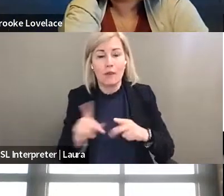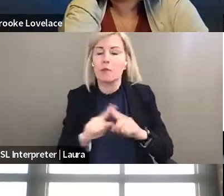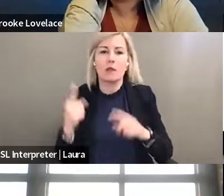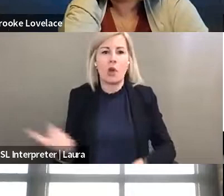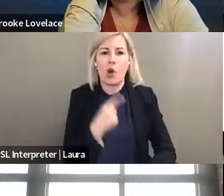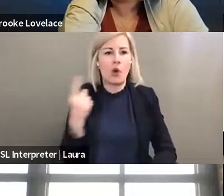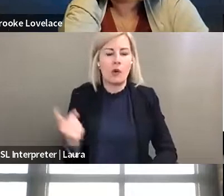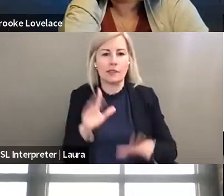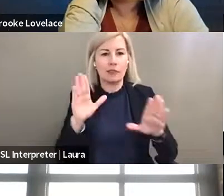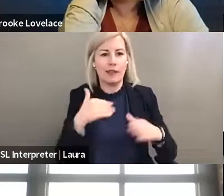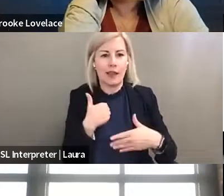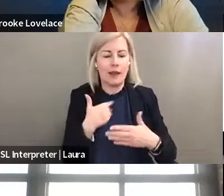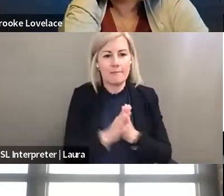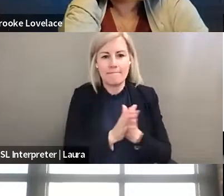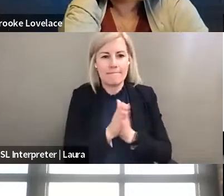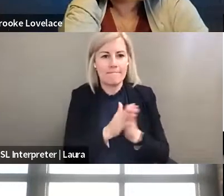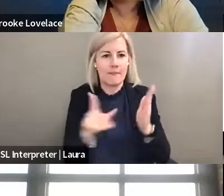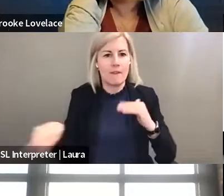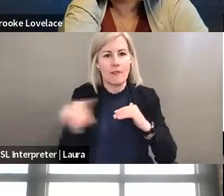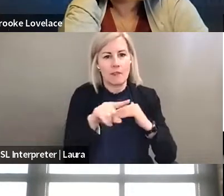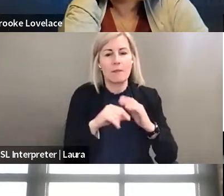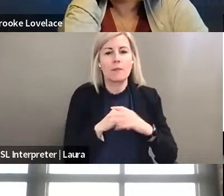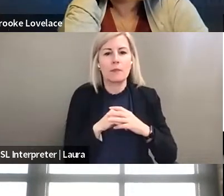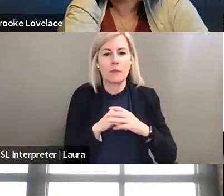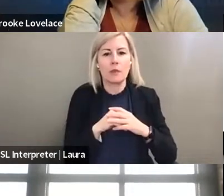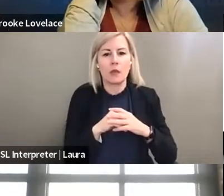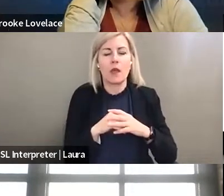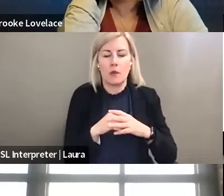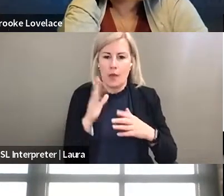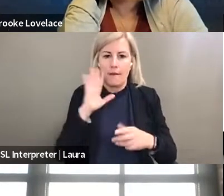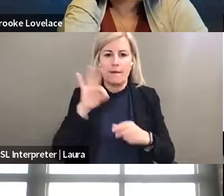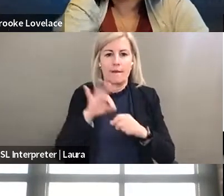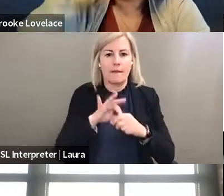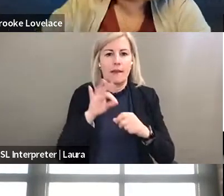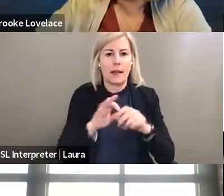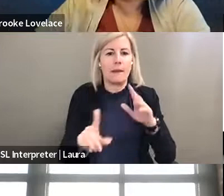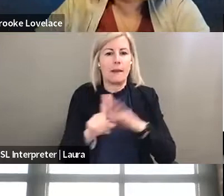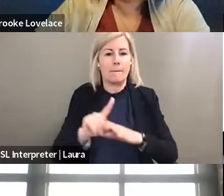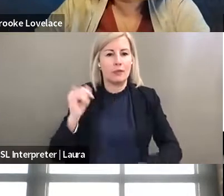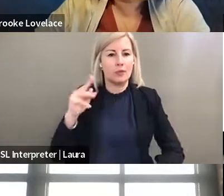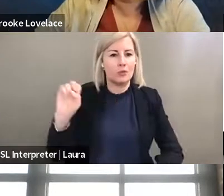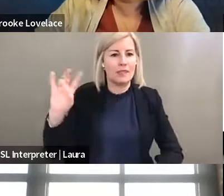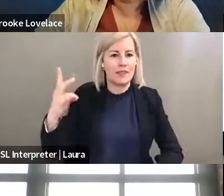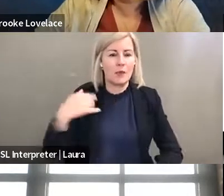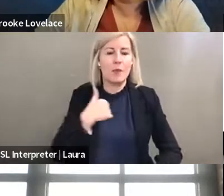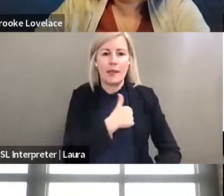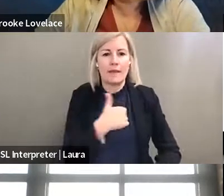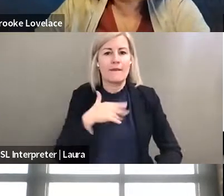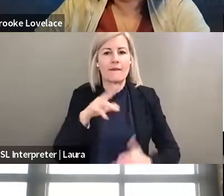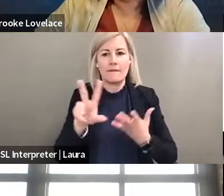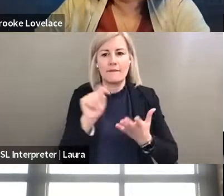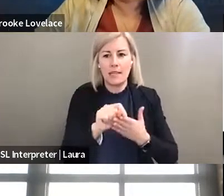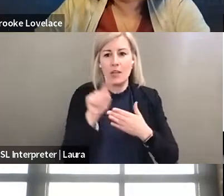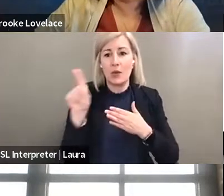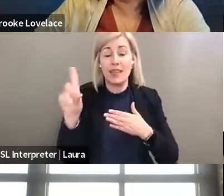it's always great to have the passion of the advocates. But I want to remind people there is a primary coming up June 7th. We do have a video that's out there that I